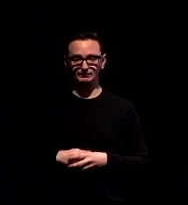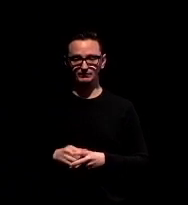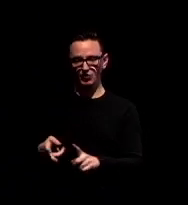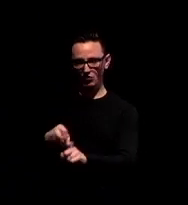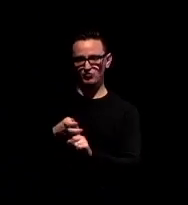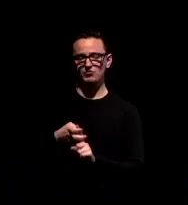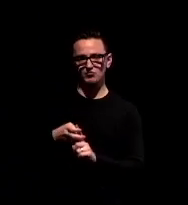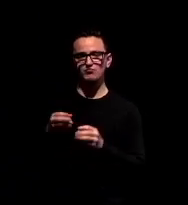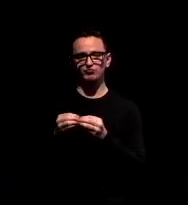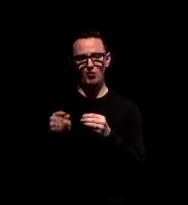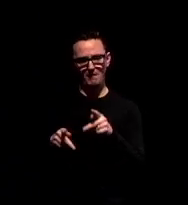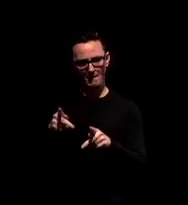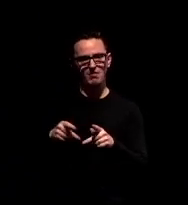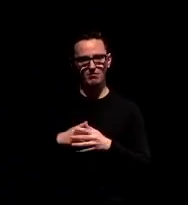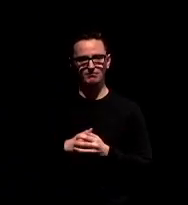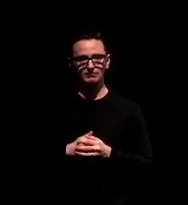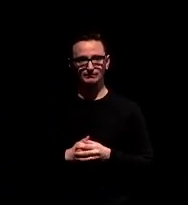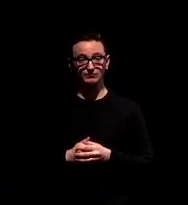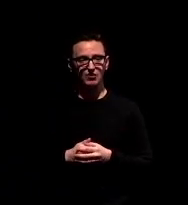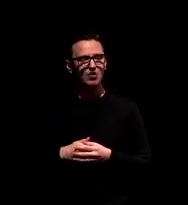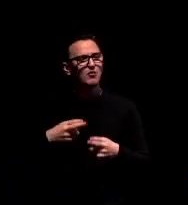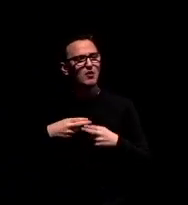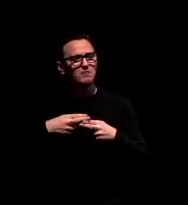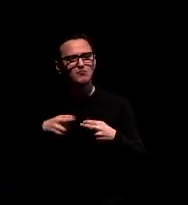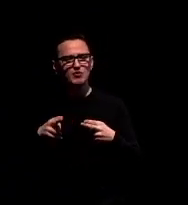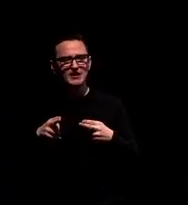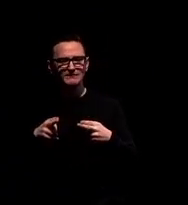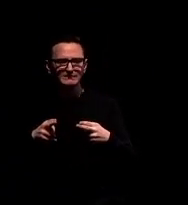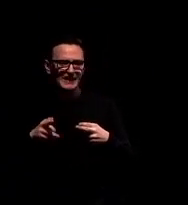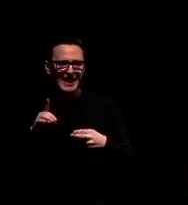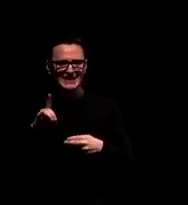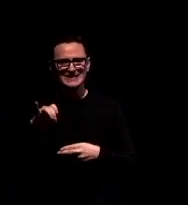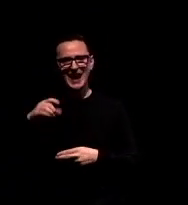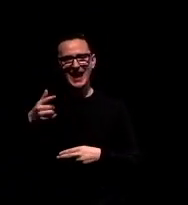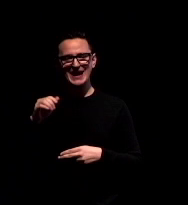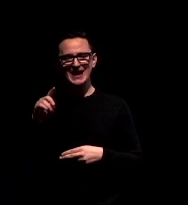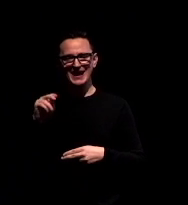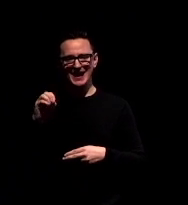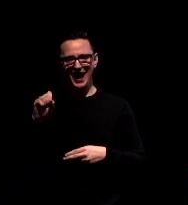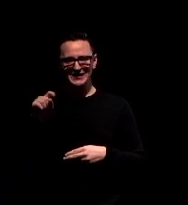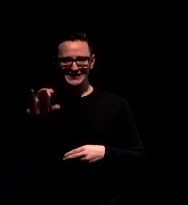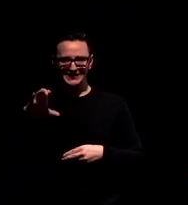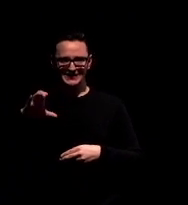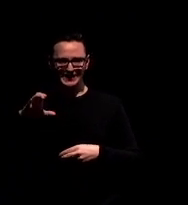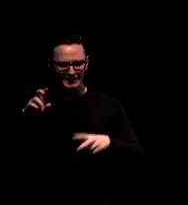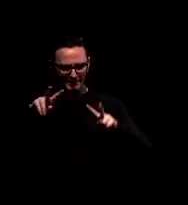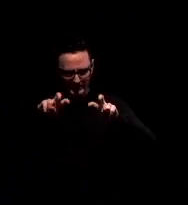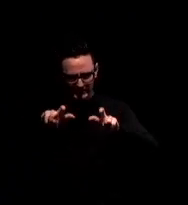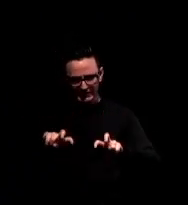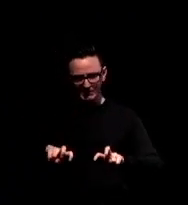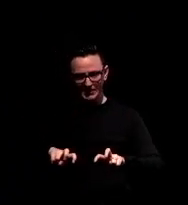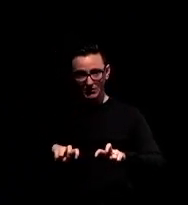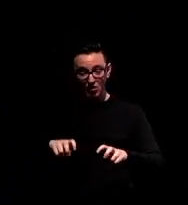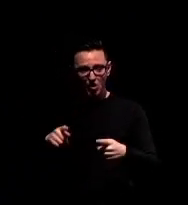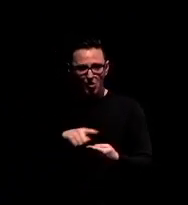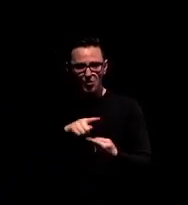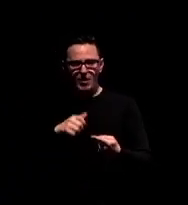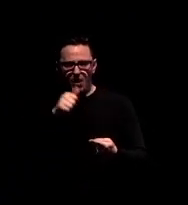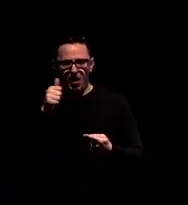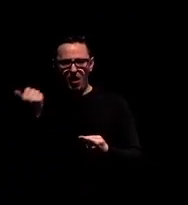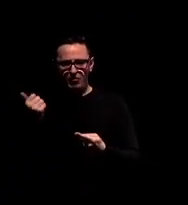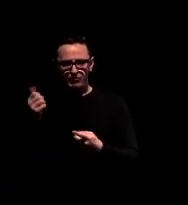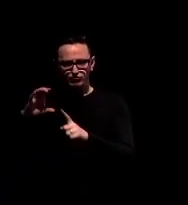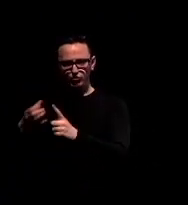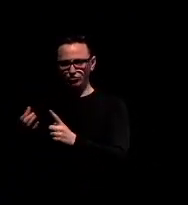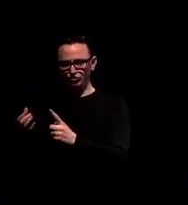The other things we looked at is, what about a brief diagnostic assessment? You know, when a family from different cultures are coming in, you don't want to hit them up with all those